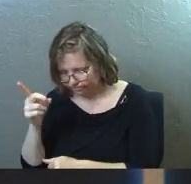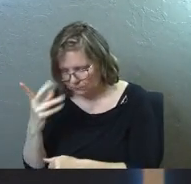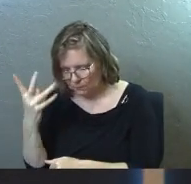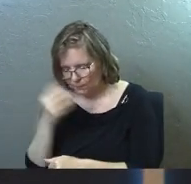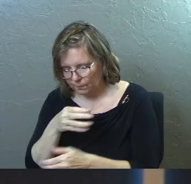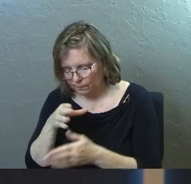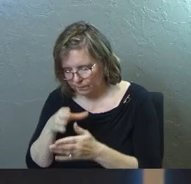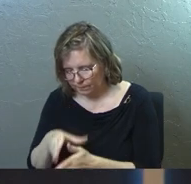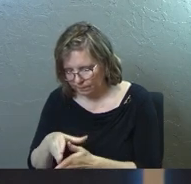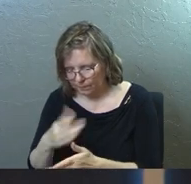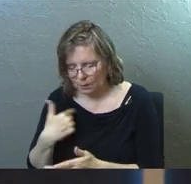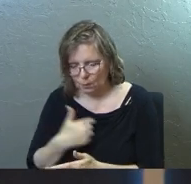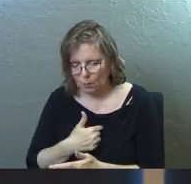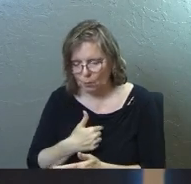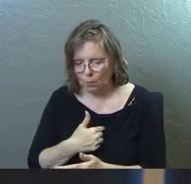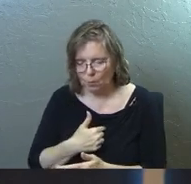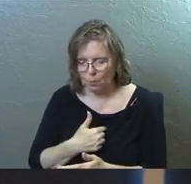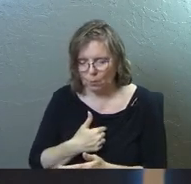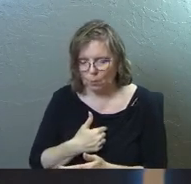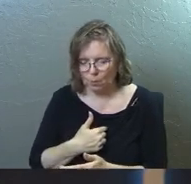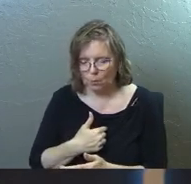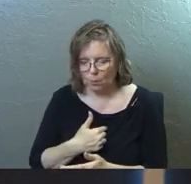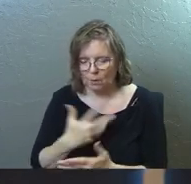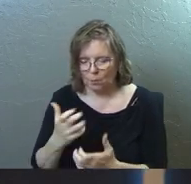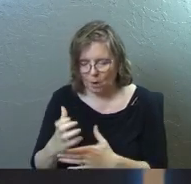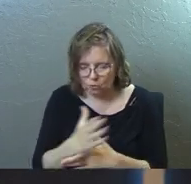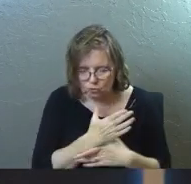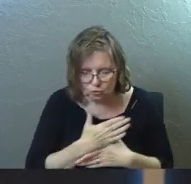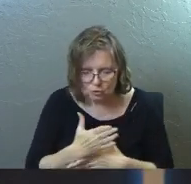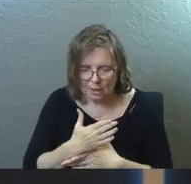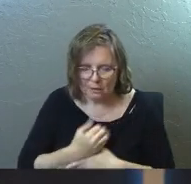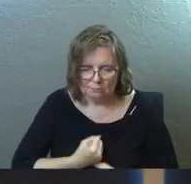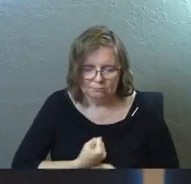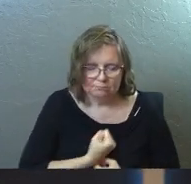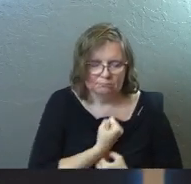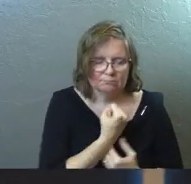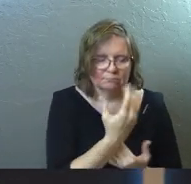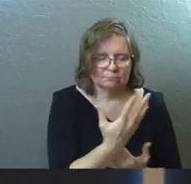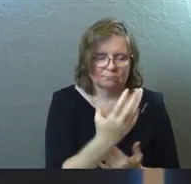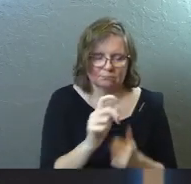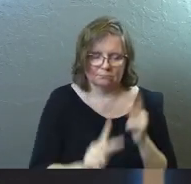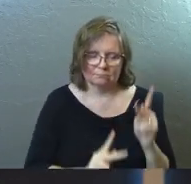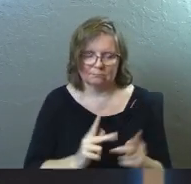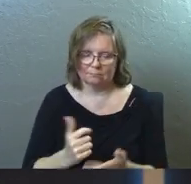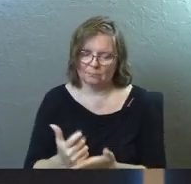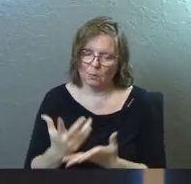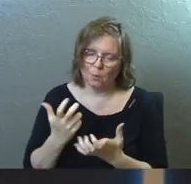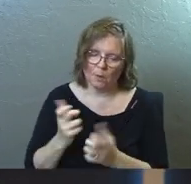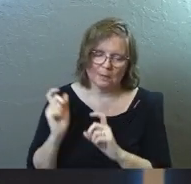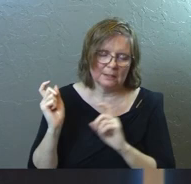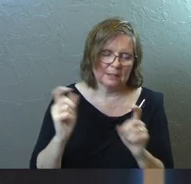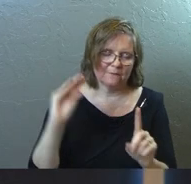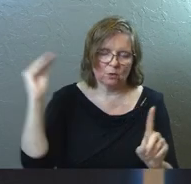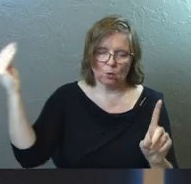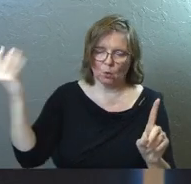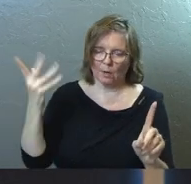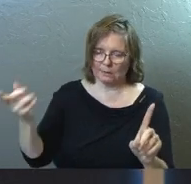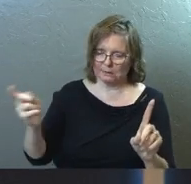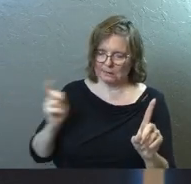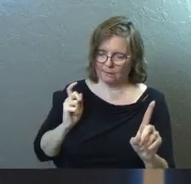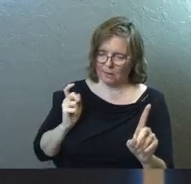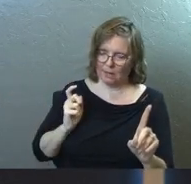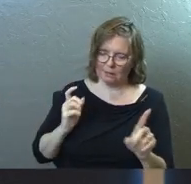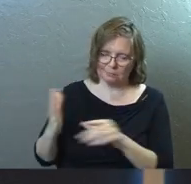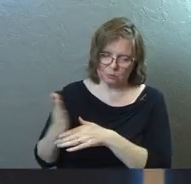way that we can't help but share it with those around us. That we can't help but give the grace given to us by